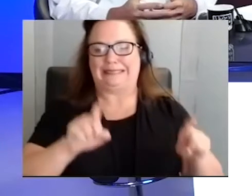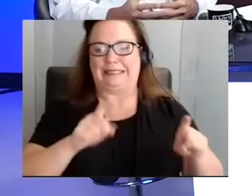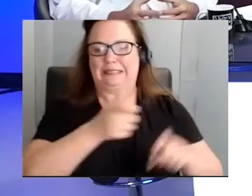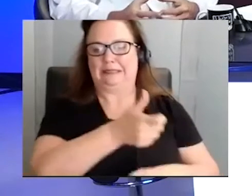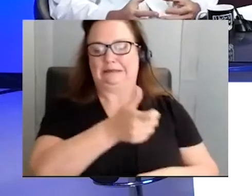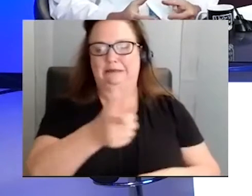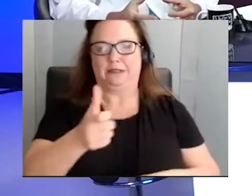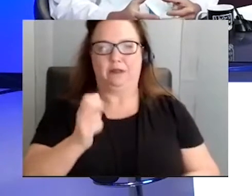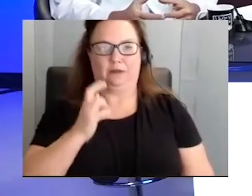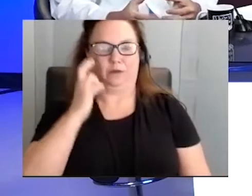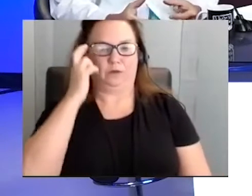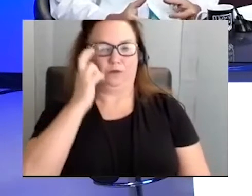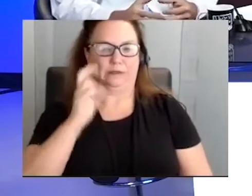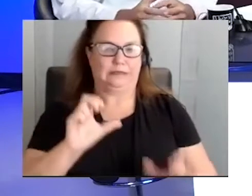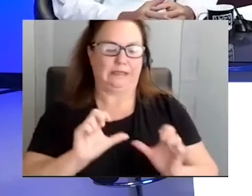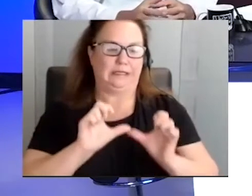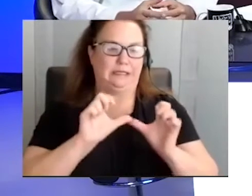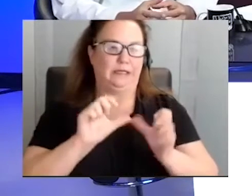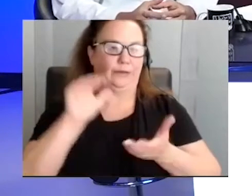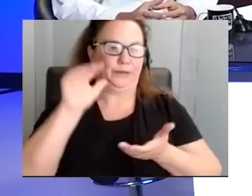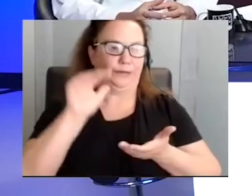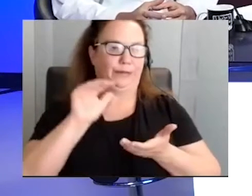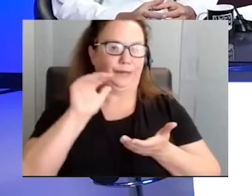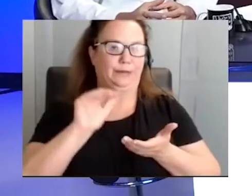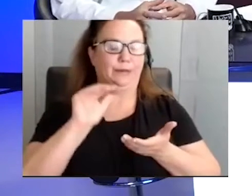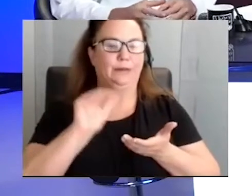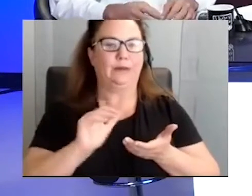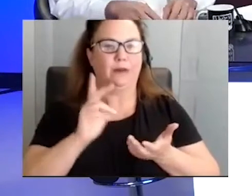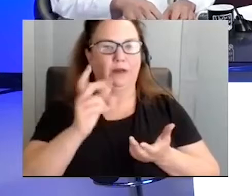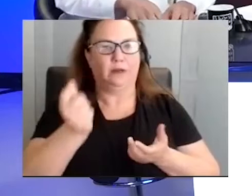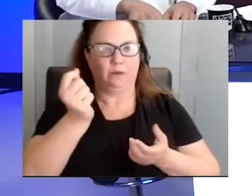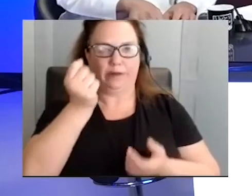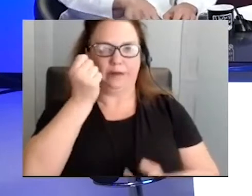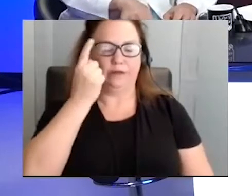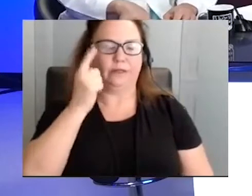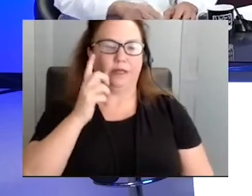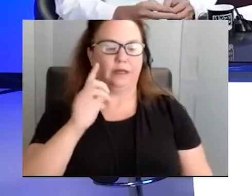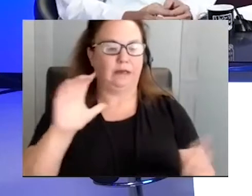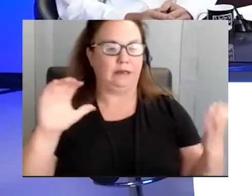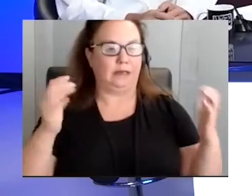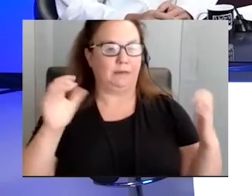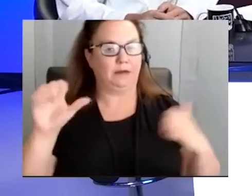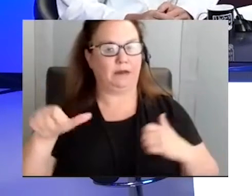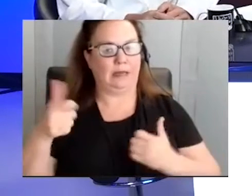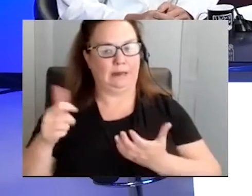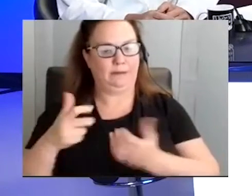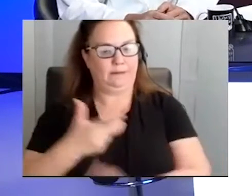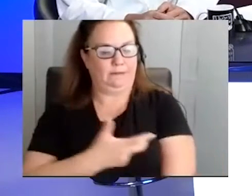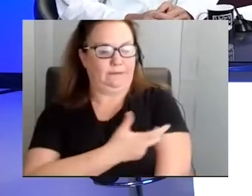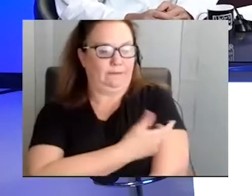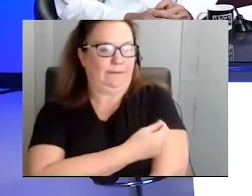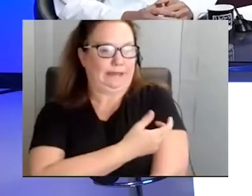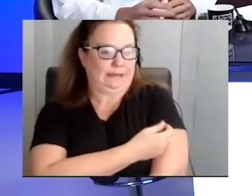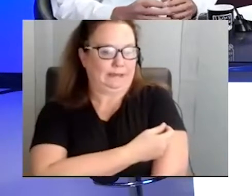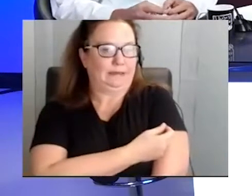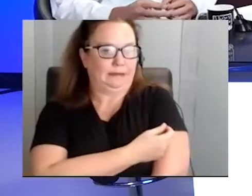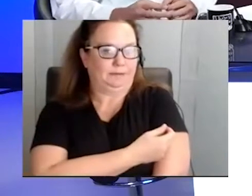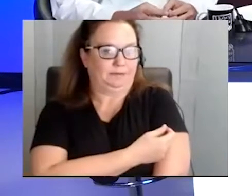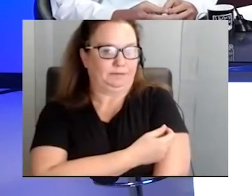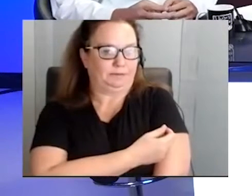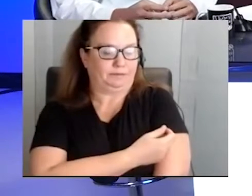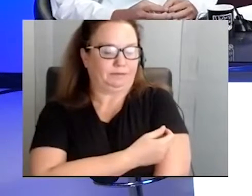reasons continue to diminish on a daily basis. We do understand that compared to other drugs or other vaccines that have come to market,